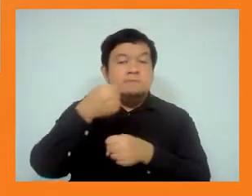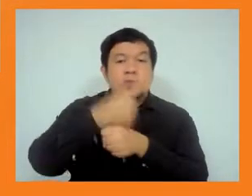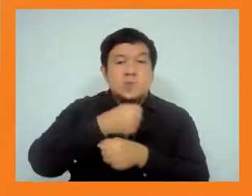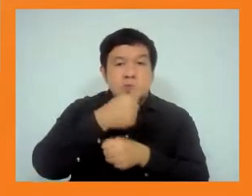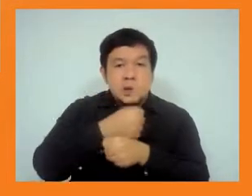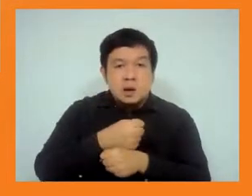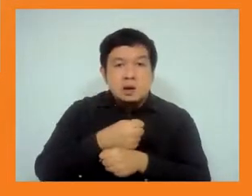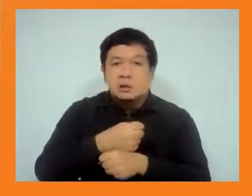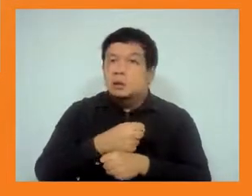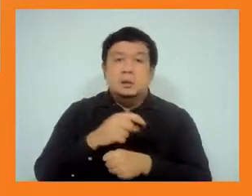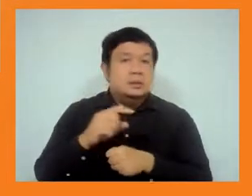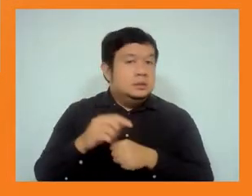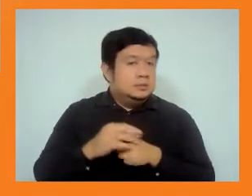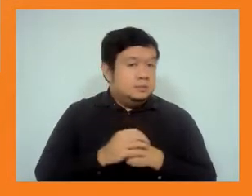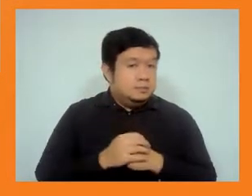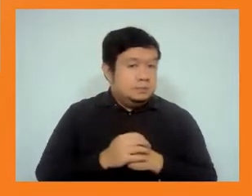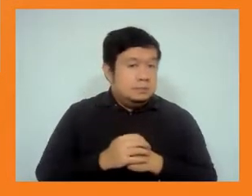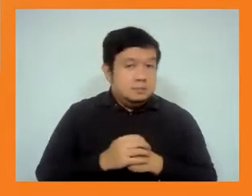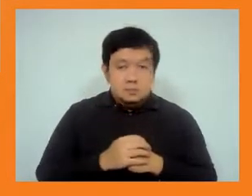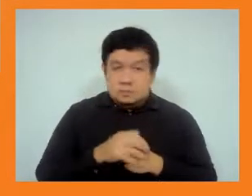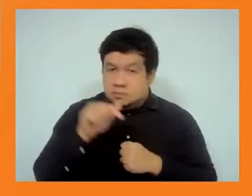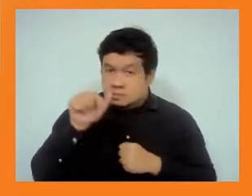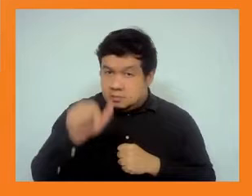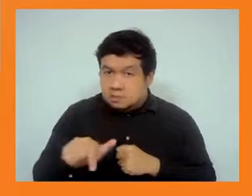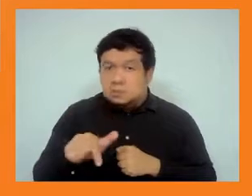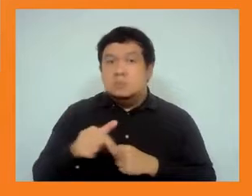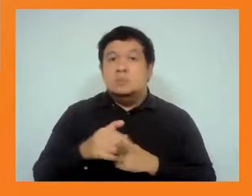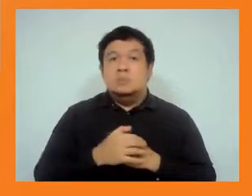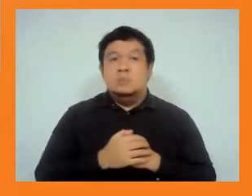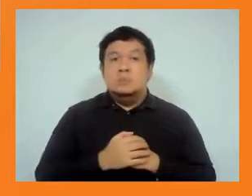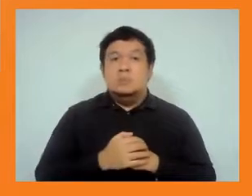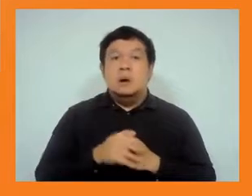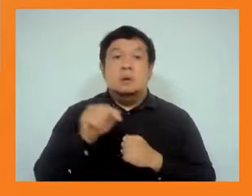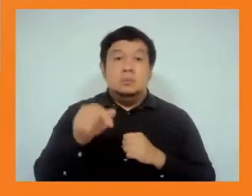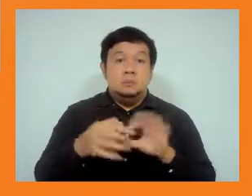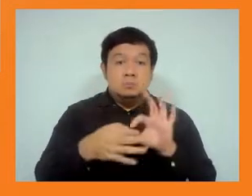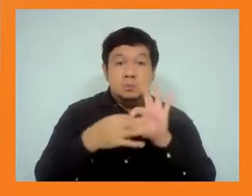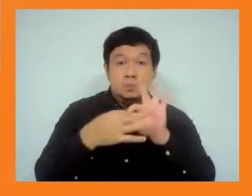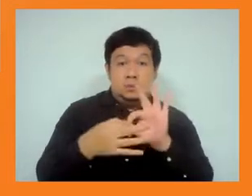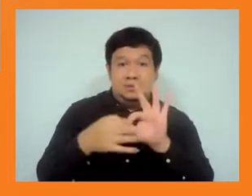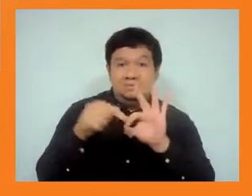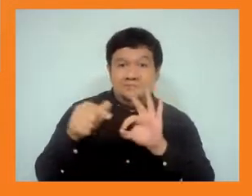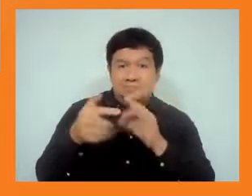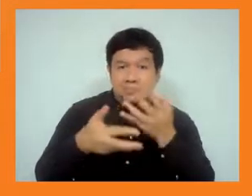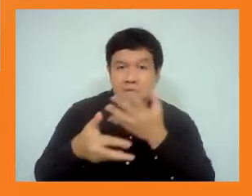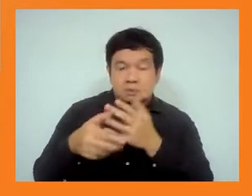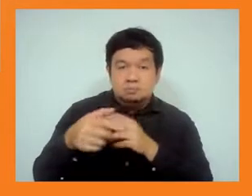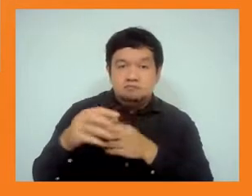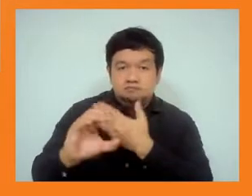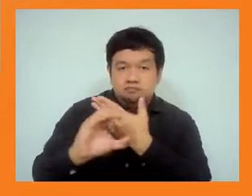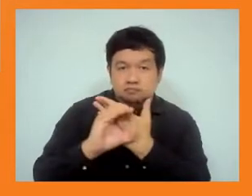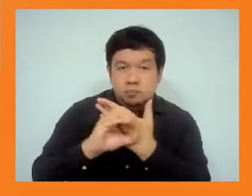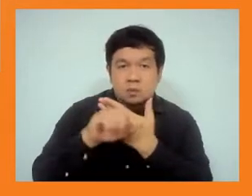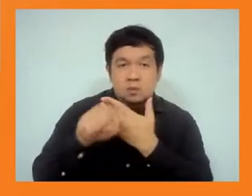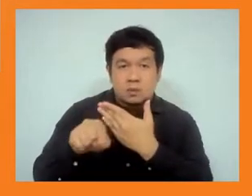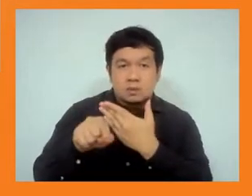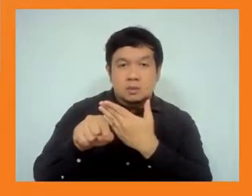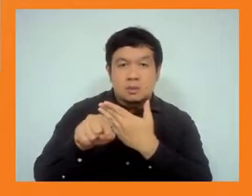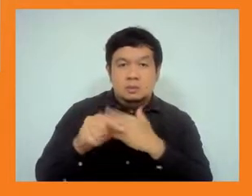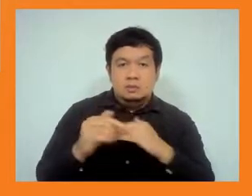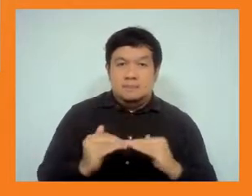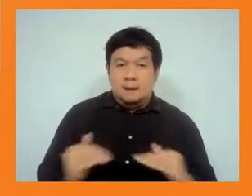of the Philippines, and also an international committee member and treasurer of the NGO Forum on ADB. Dean Reneo will